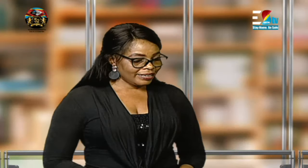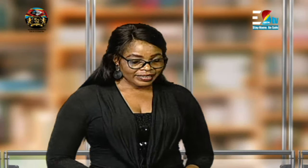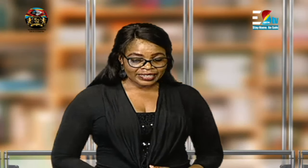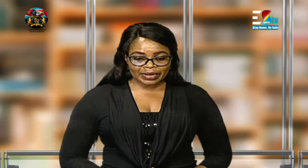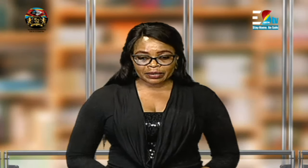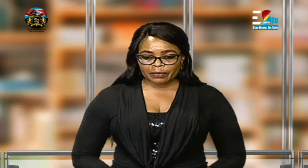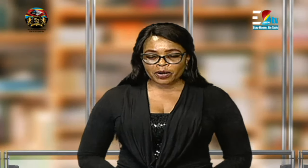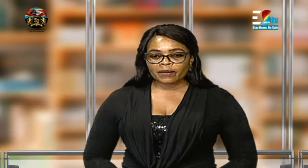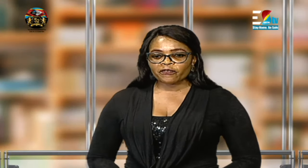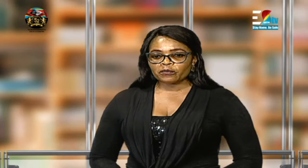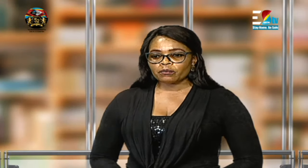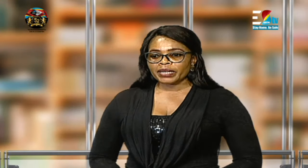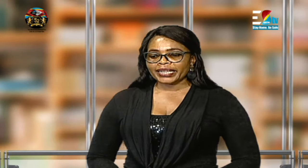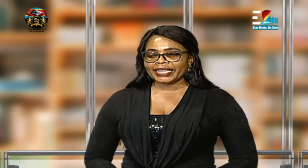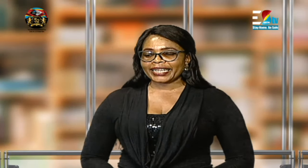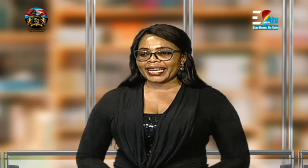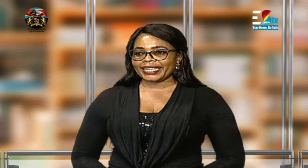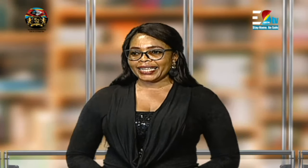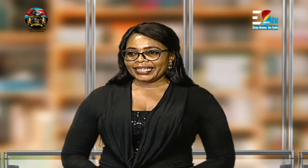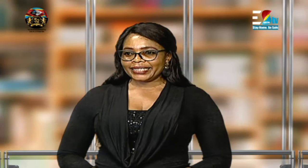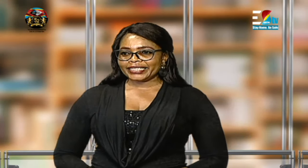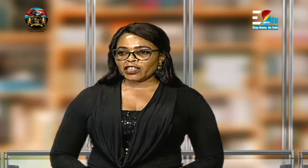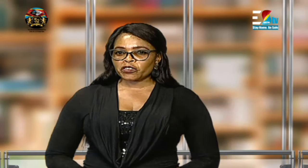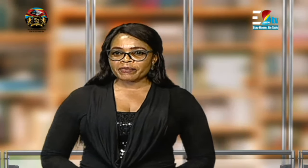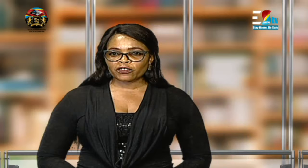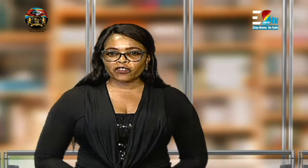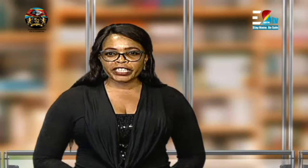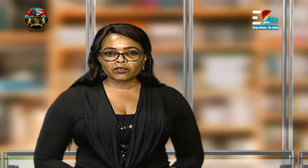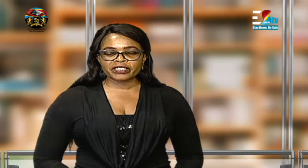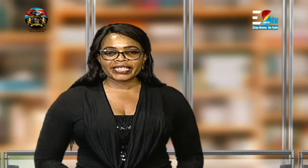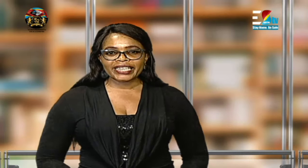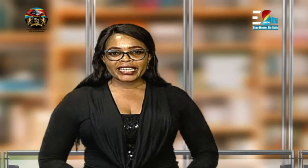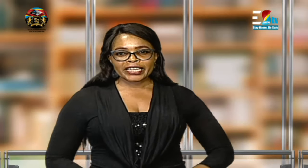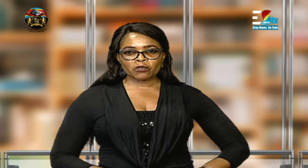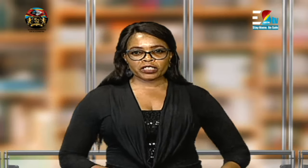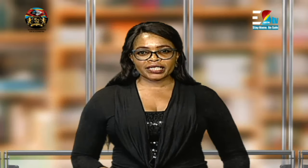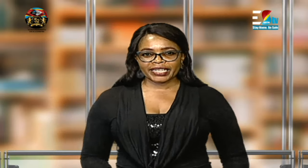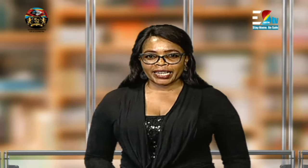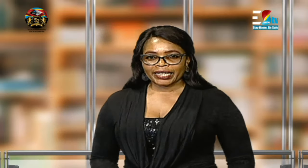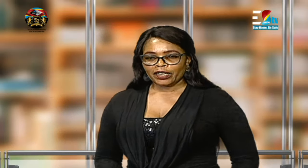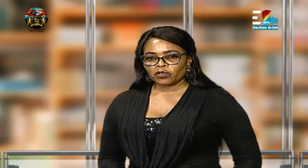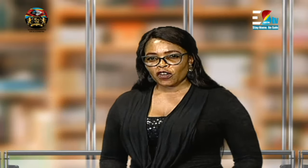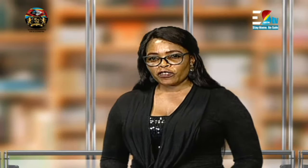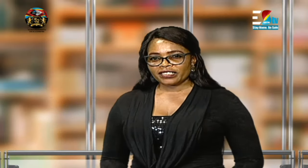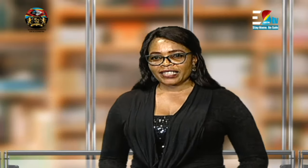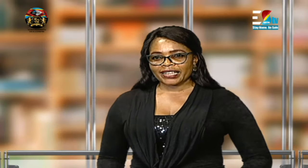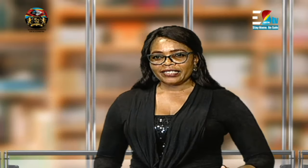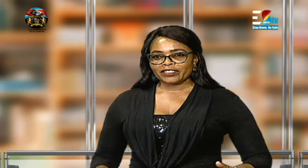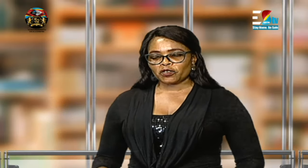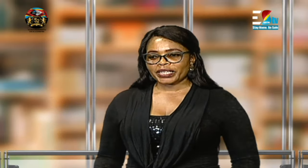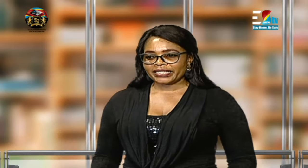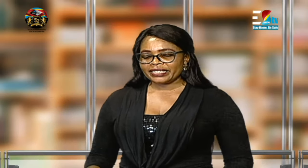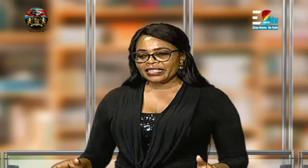sisi. Ngiyabonga umlaleli ekhaya njengaloko sebangithulile ukuthi ngimthishela